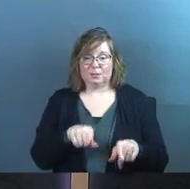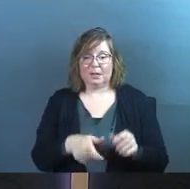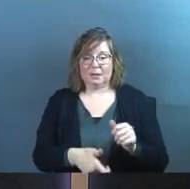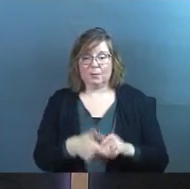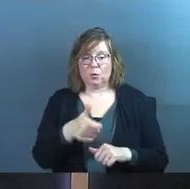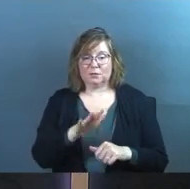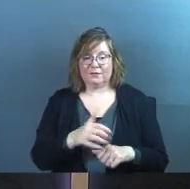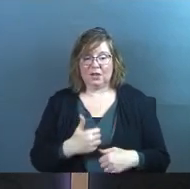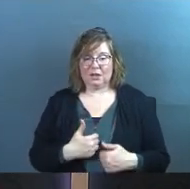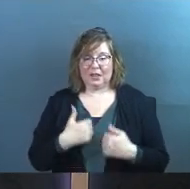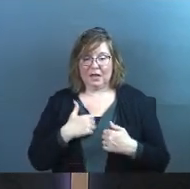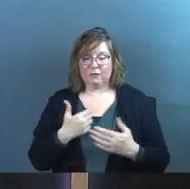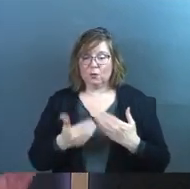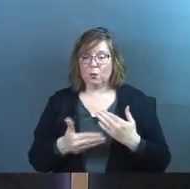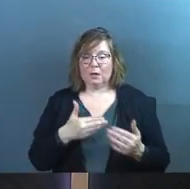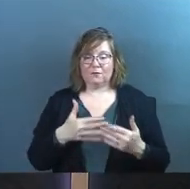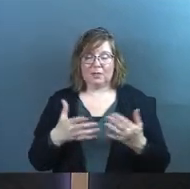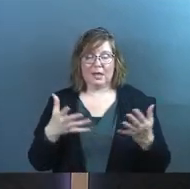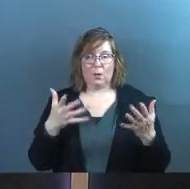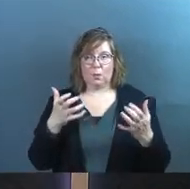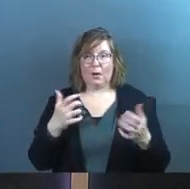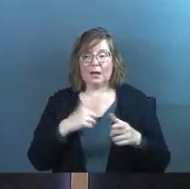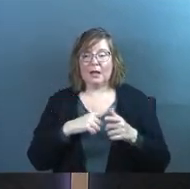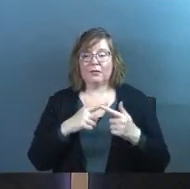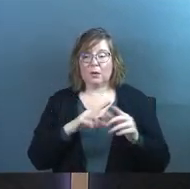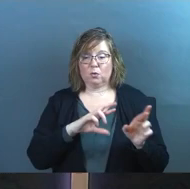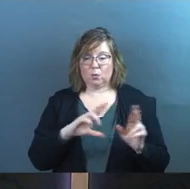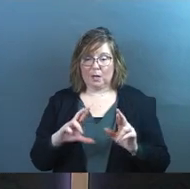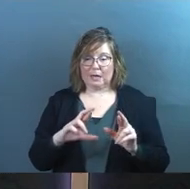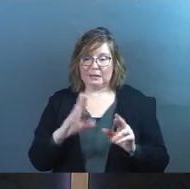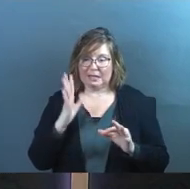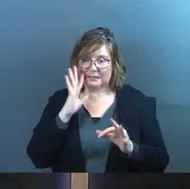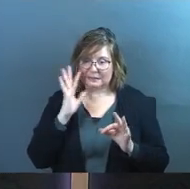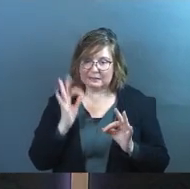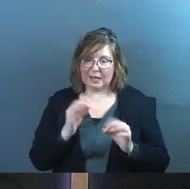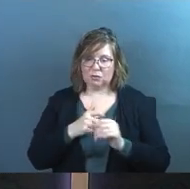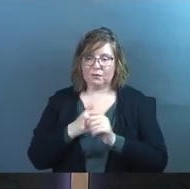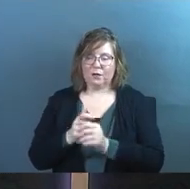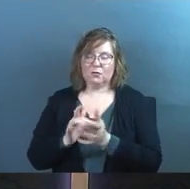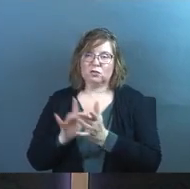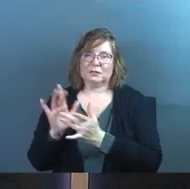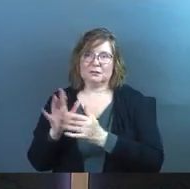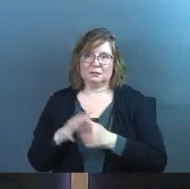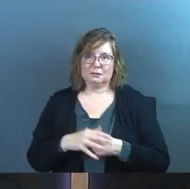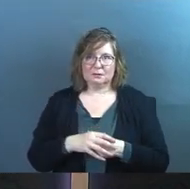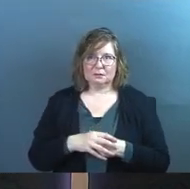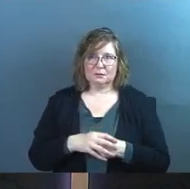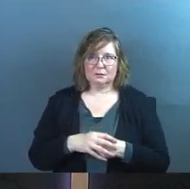a majority of their life doing whatever they want, and then when they're ready, they get to make a choice to follow Jesus.